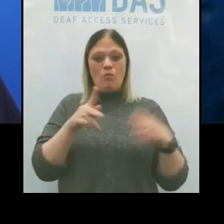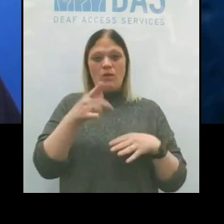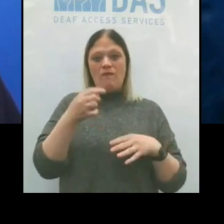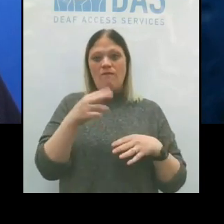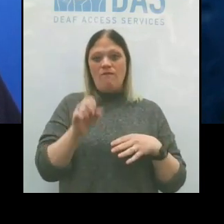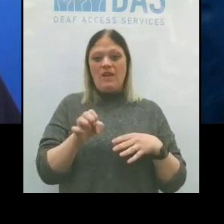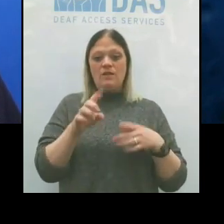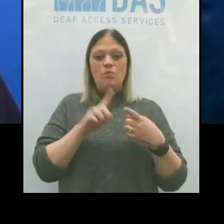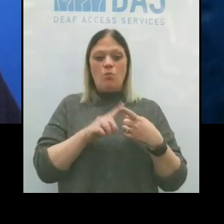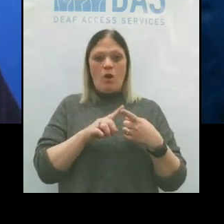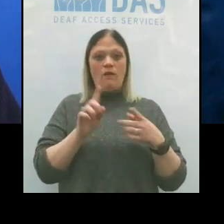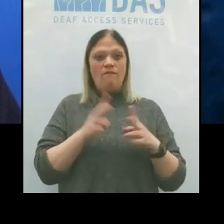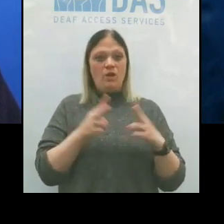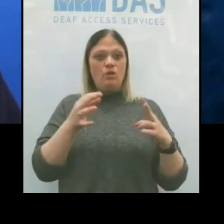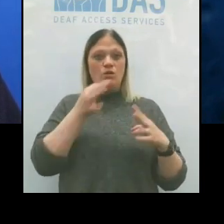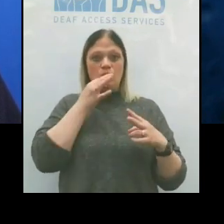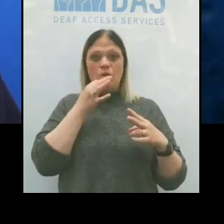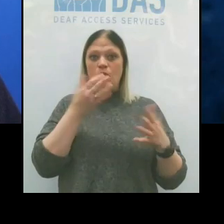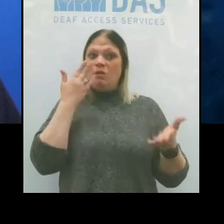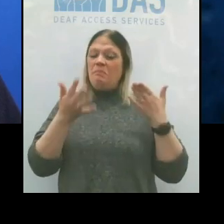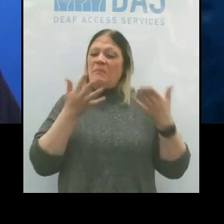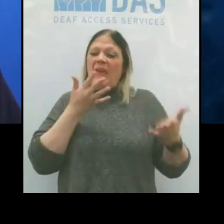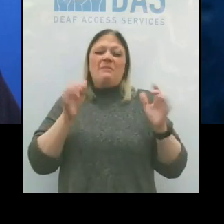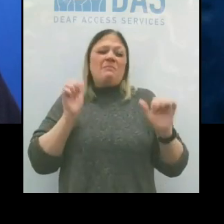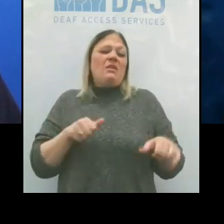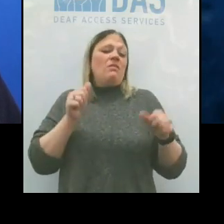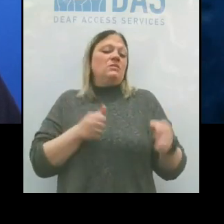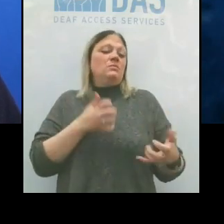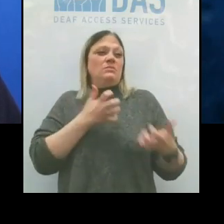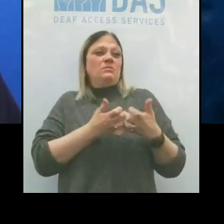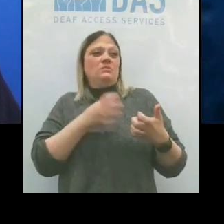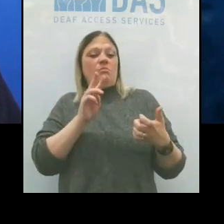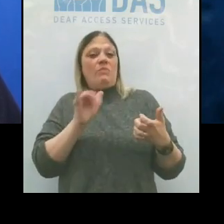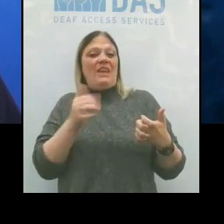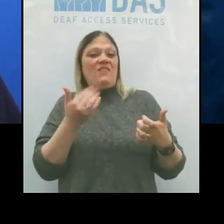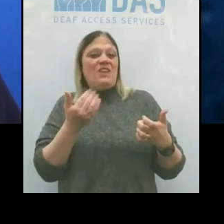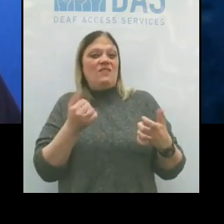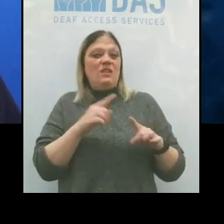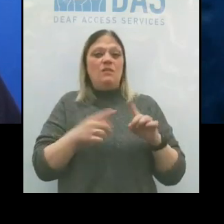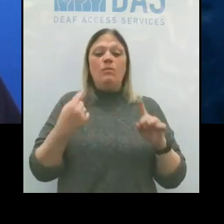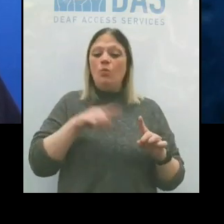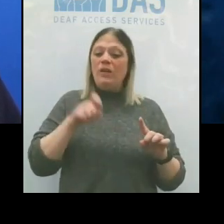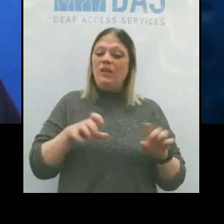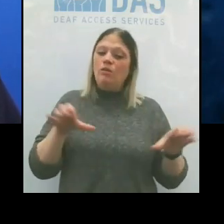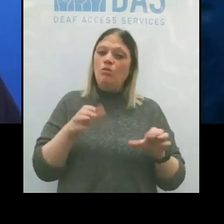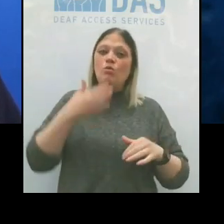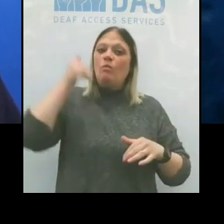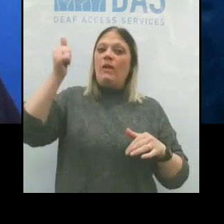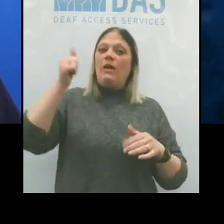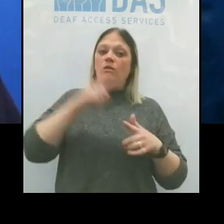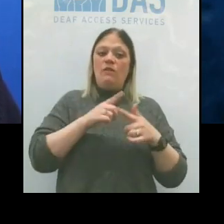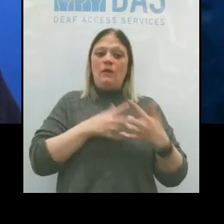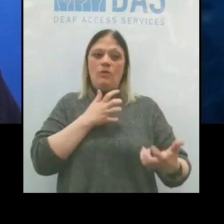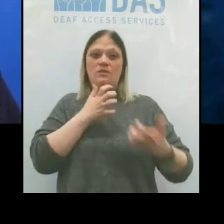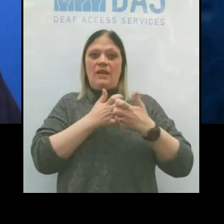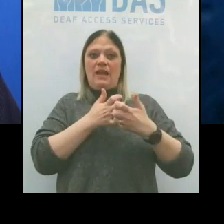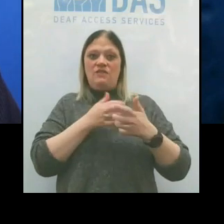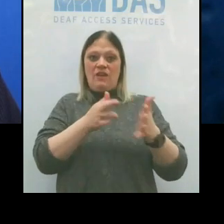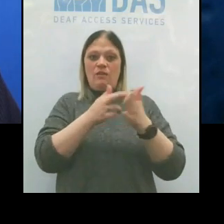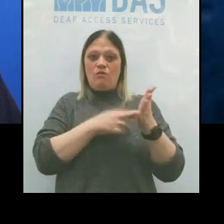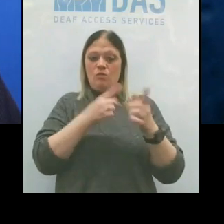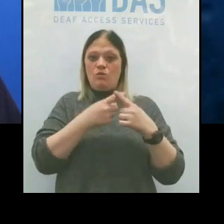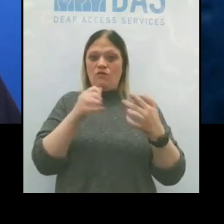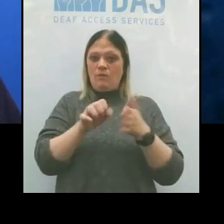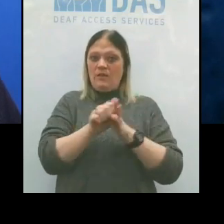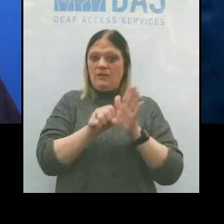soon. It's possible we could meet it for the May 15th guideline, but we need to do a little bit better so that we meet those metrics. If we don't, I